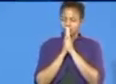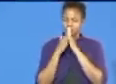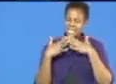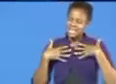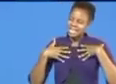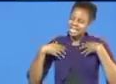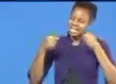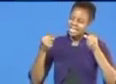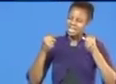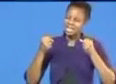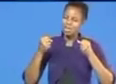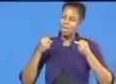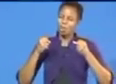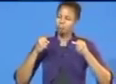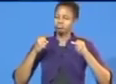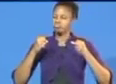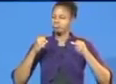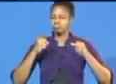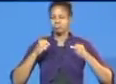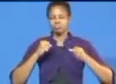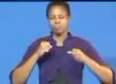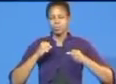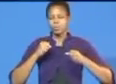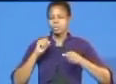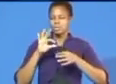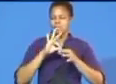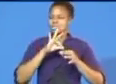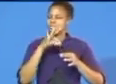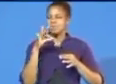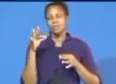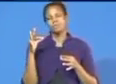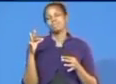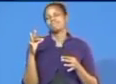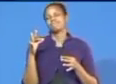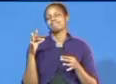Heal our wounded, broken spirit.